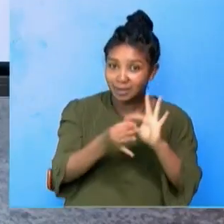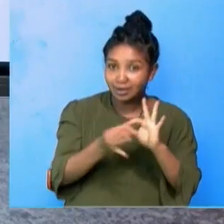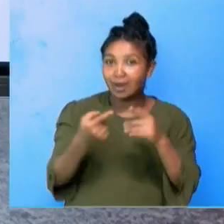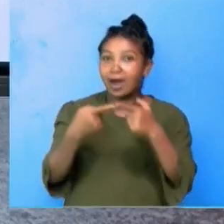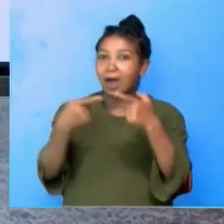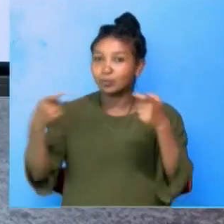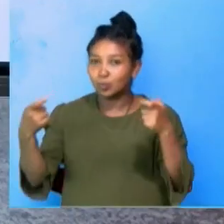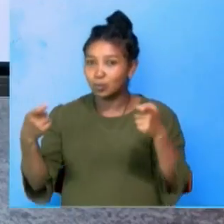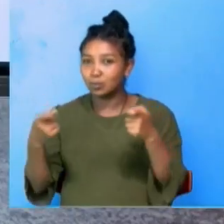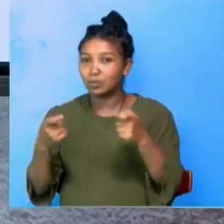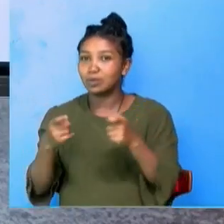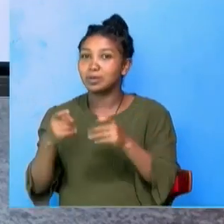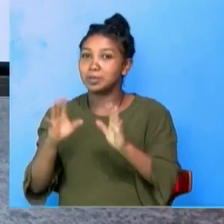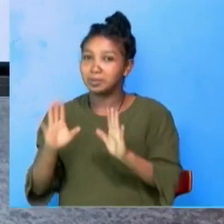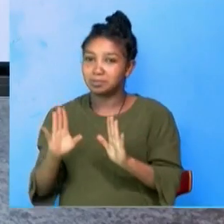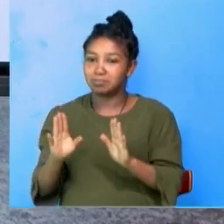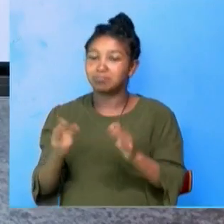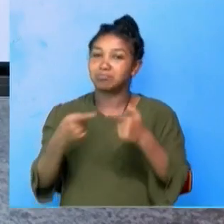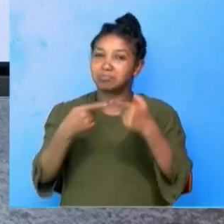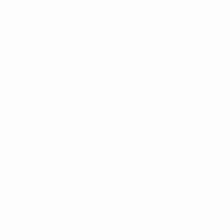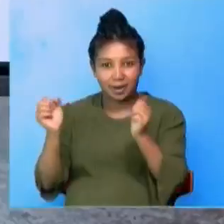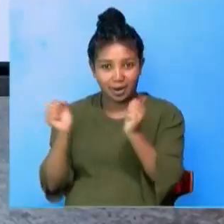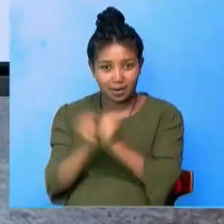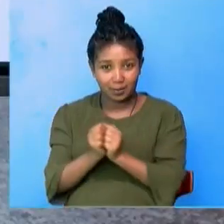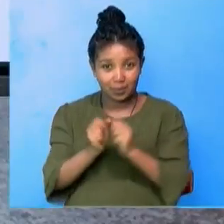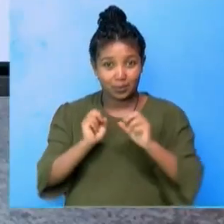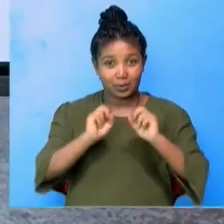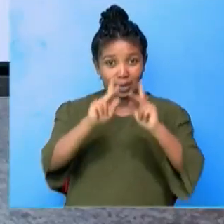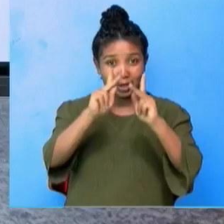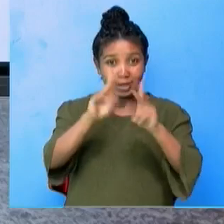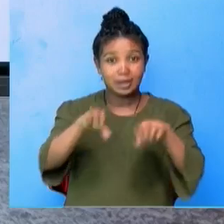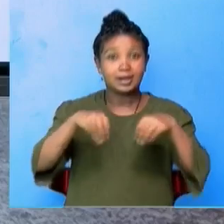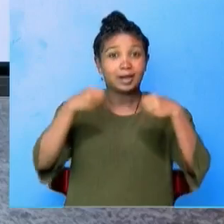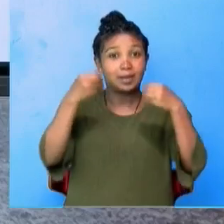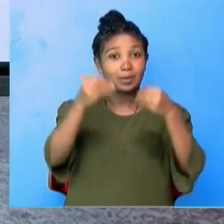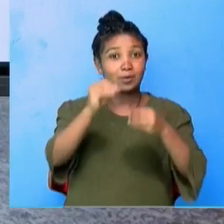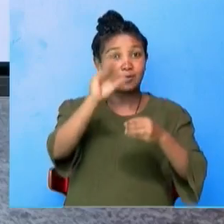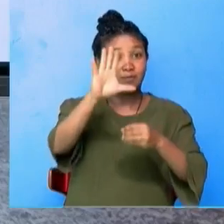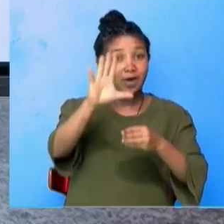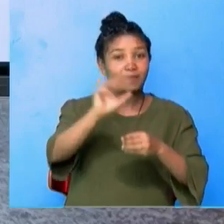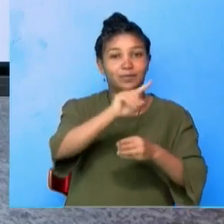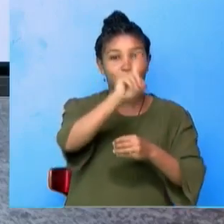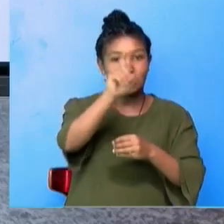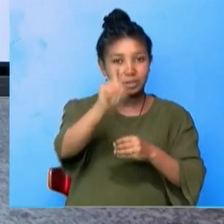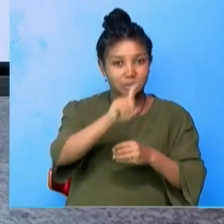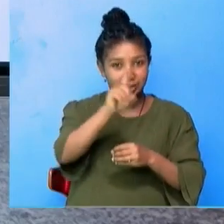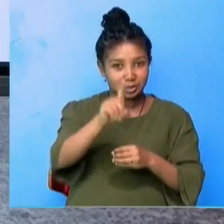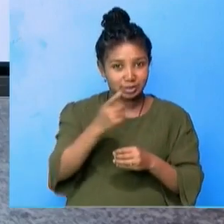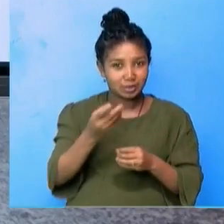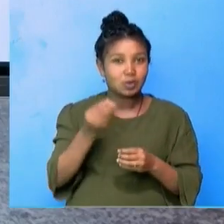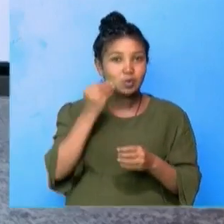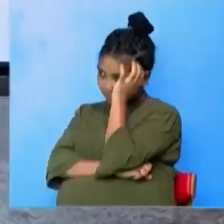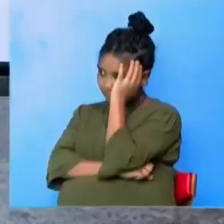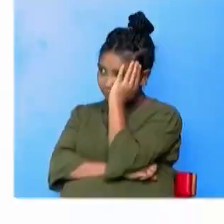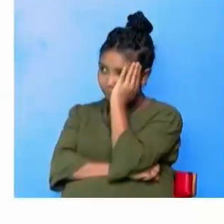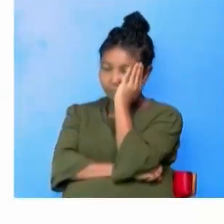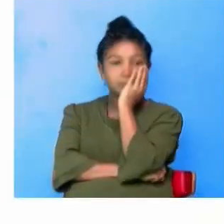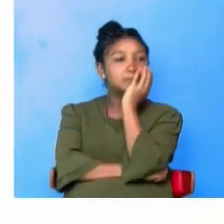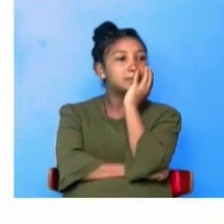same meaning and also the opposite meaning. Let me give you 5 questions for us homework.